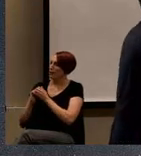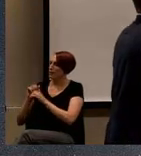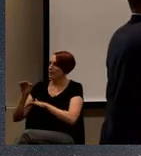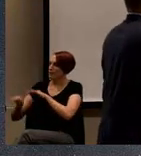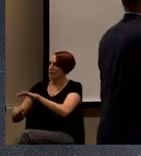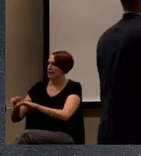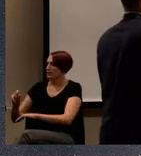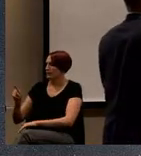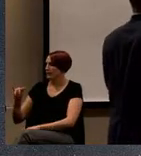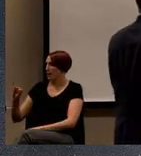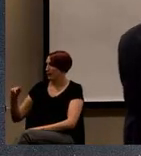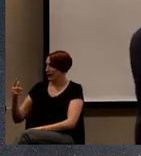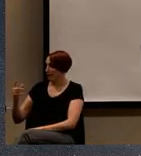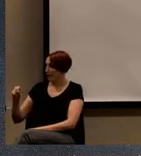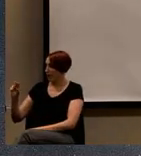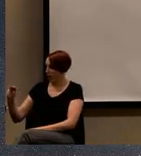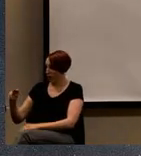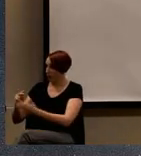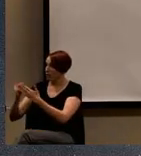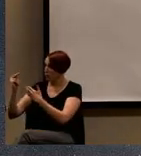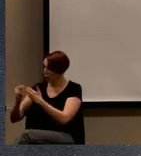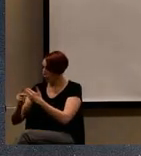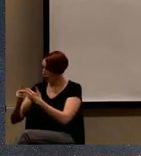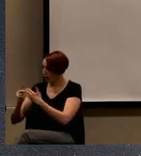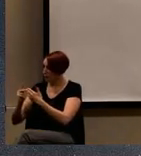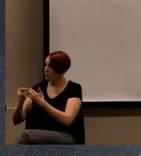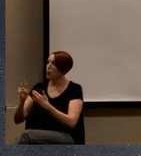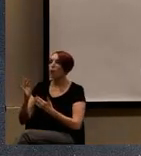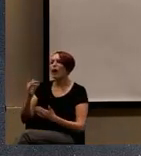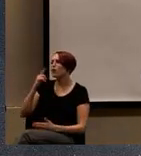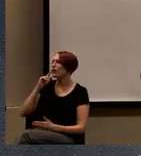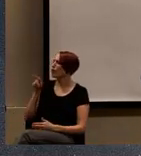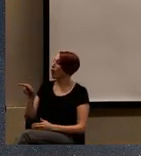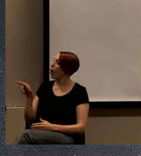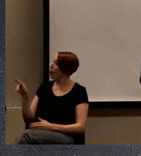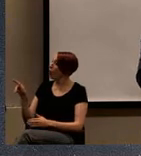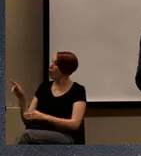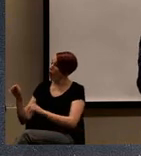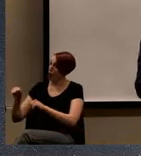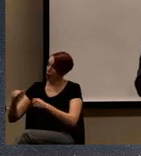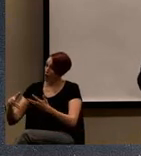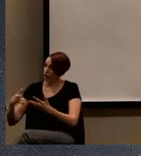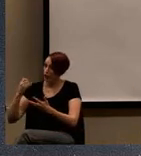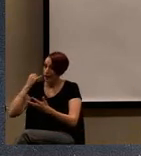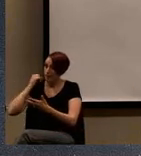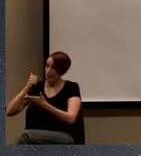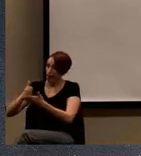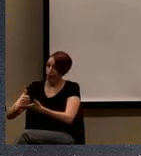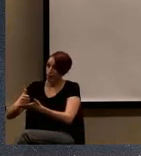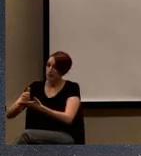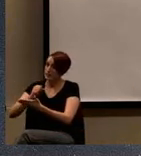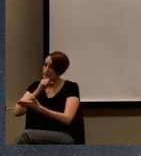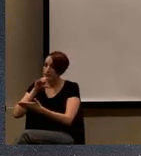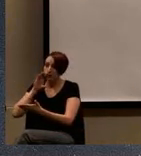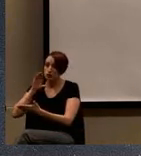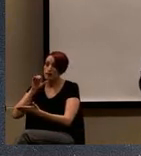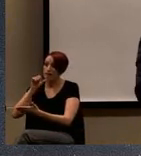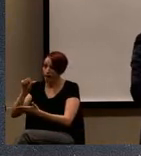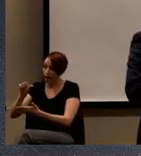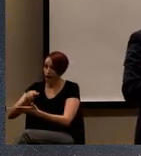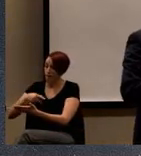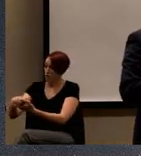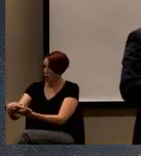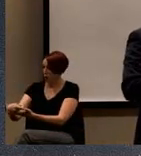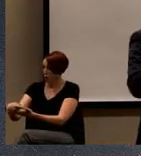we identified that as a way that, hey, if we can help seniors avoid falls by helping them address the risk factors